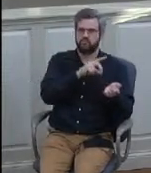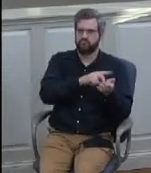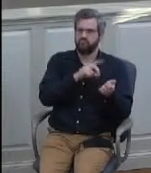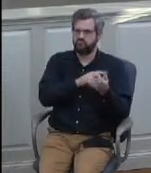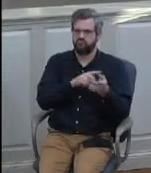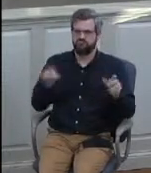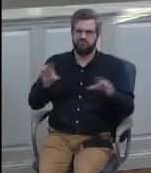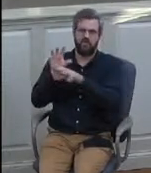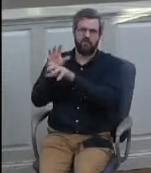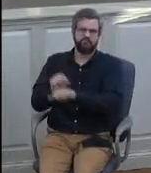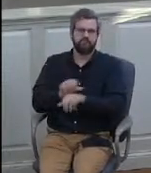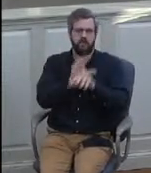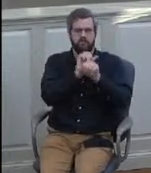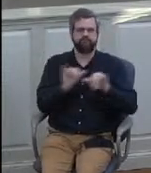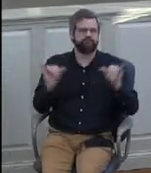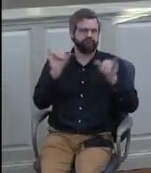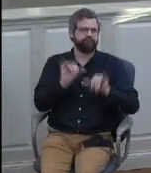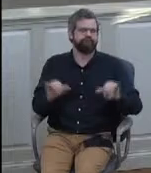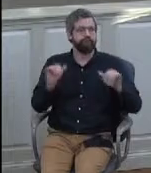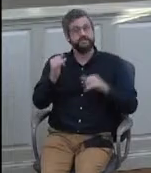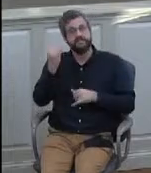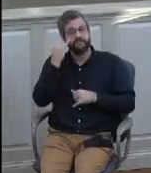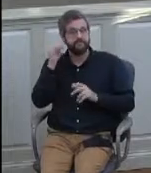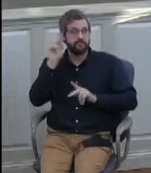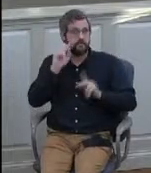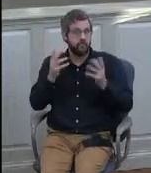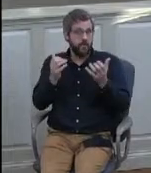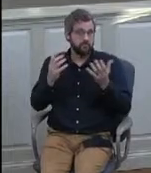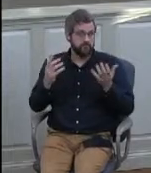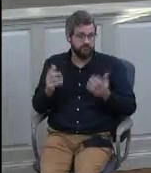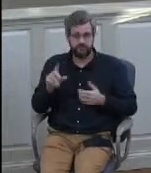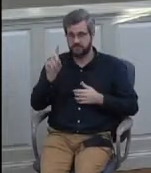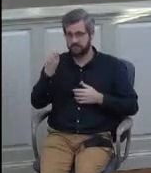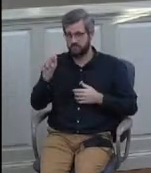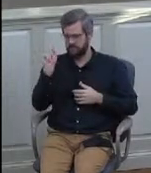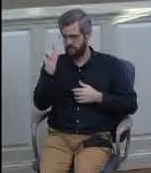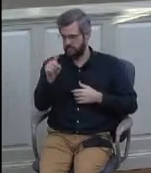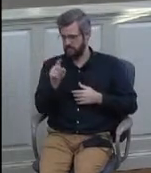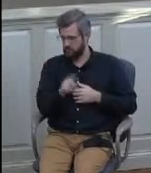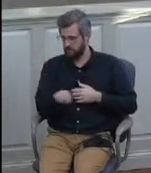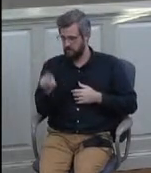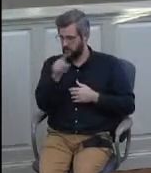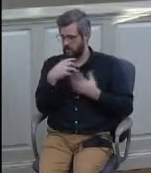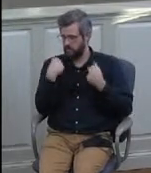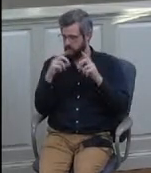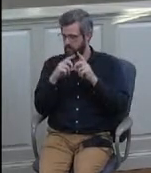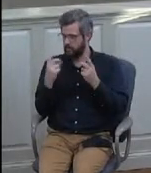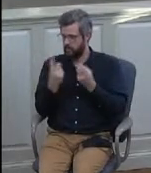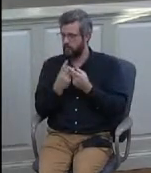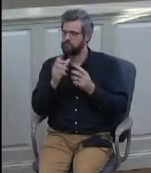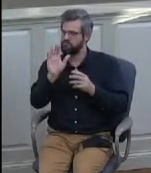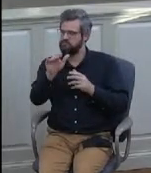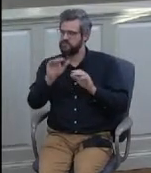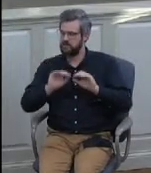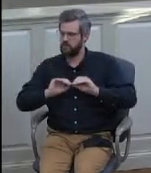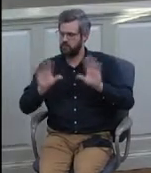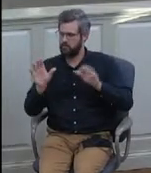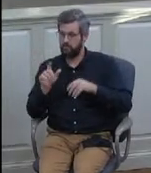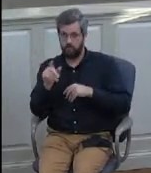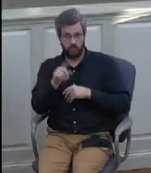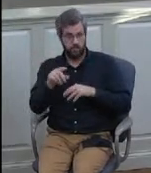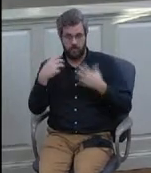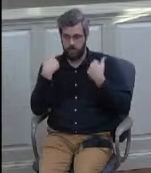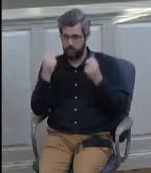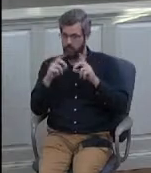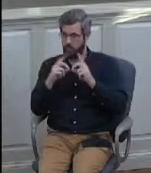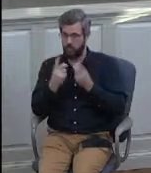for the people that want it. Yeah. So you guys are not really, just for clarity's sake, you guys are